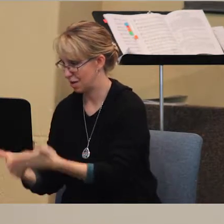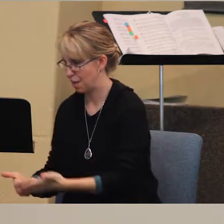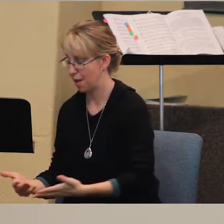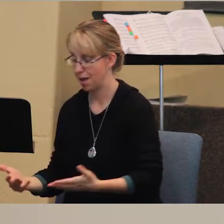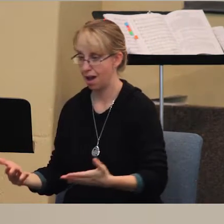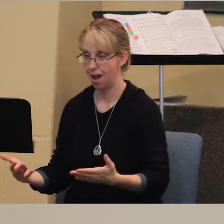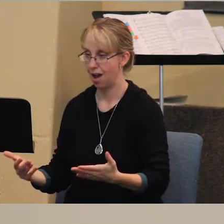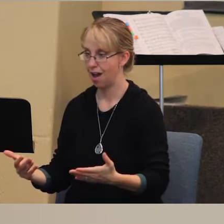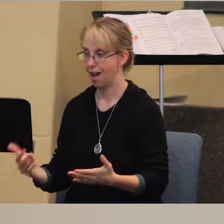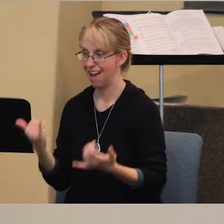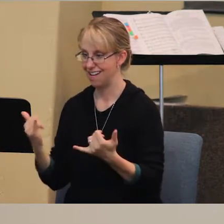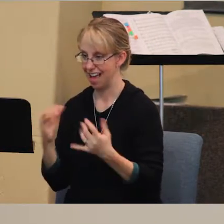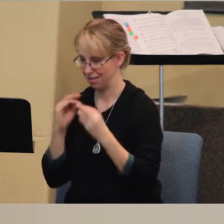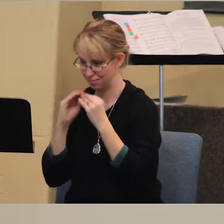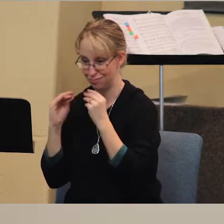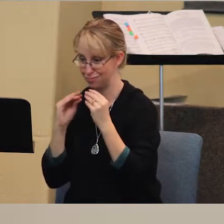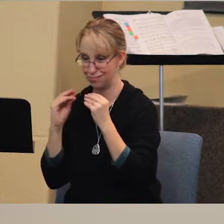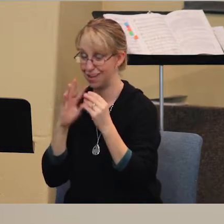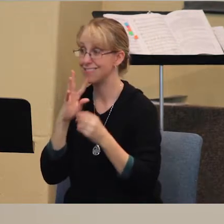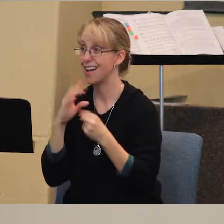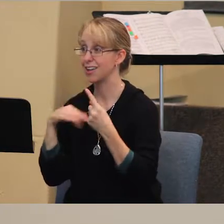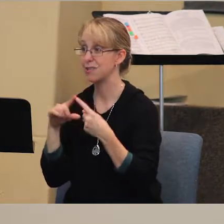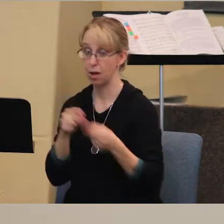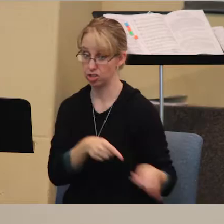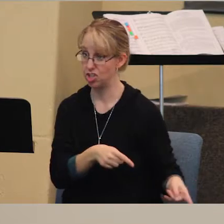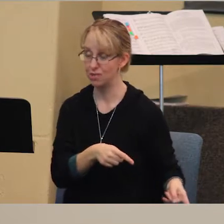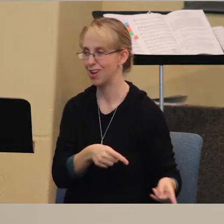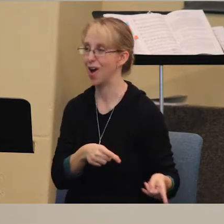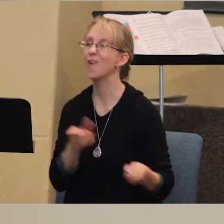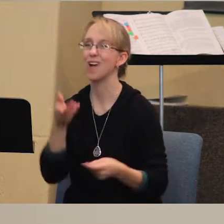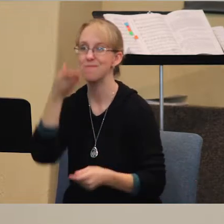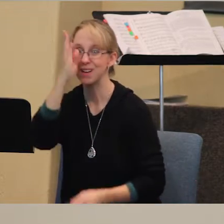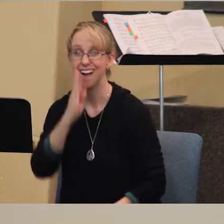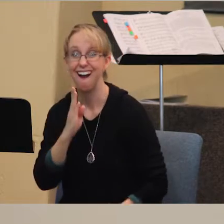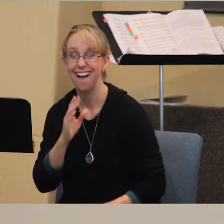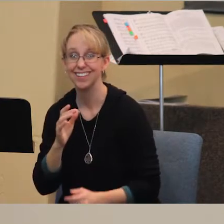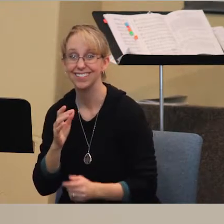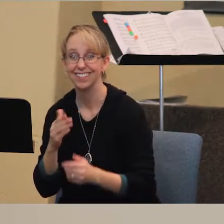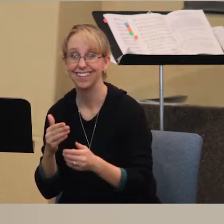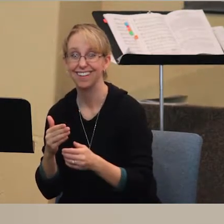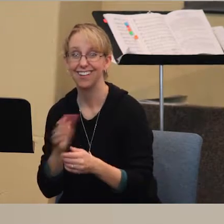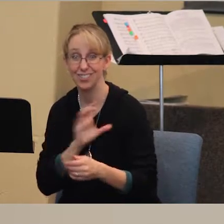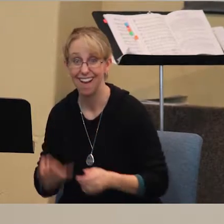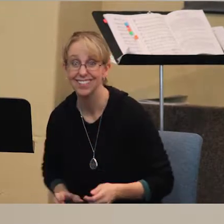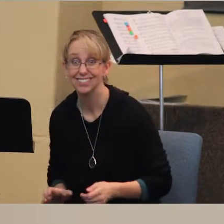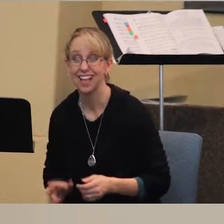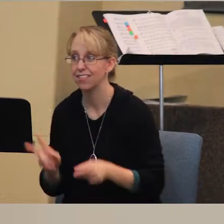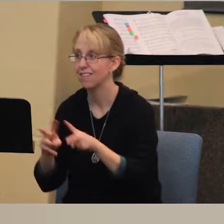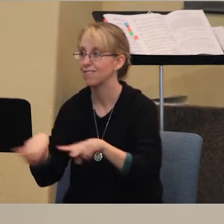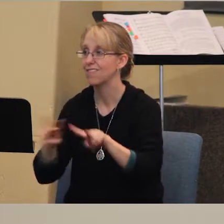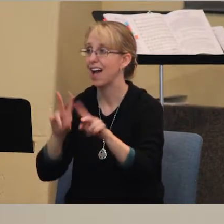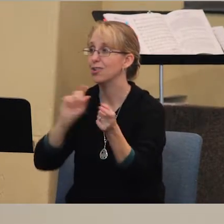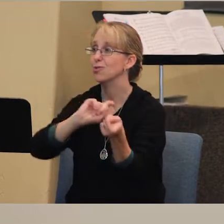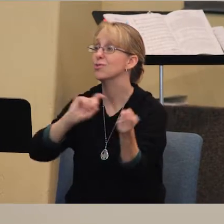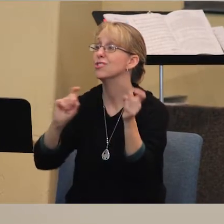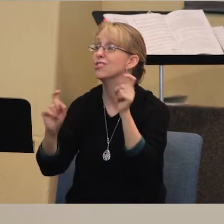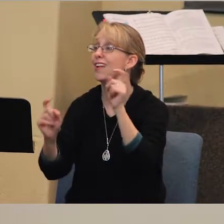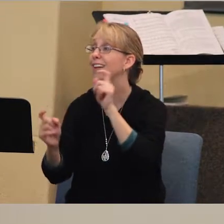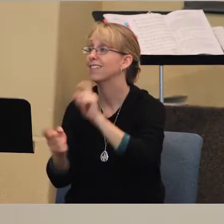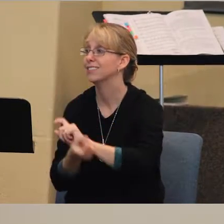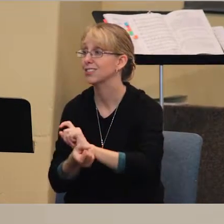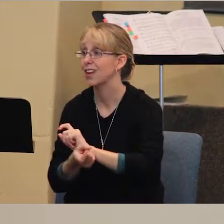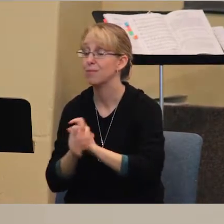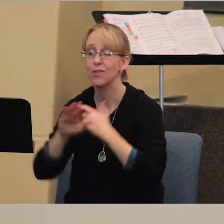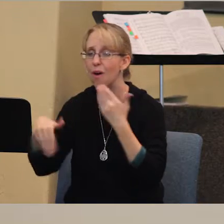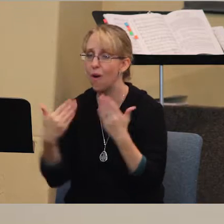sudden, they're talking about Christ. They're talking about God. Their values begin to change. Because, you know, they